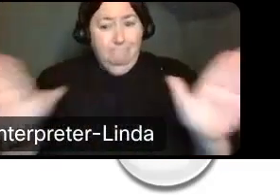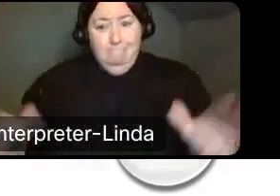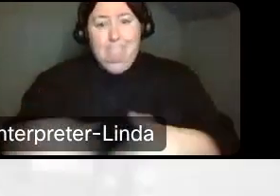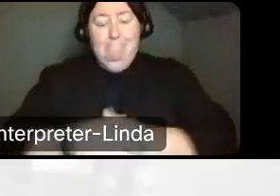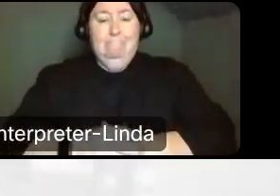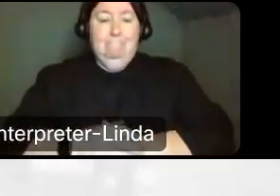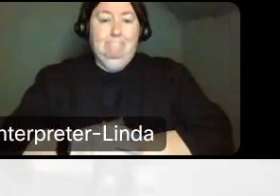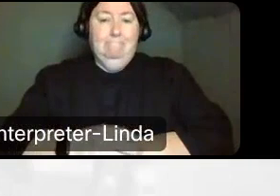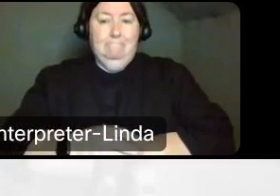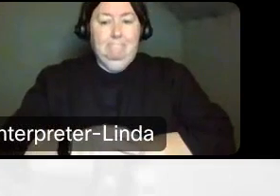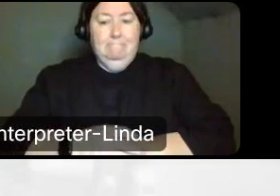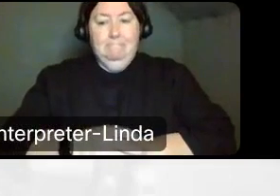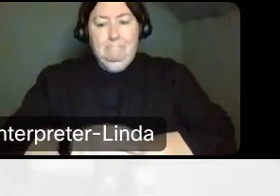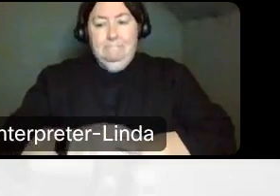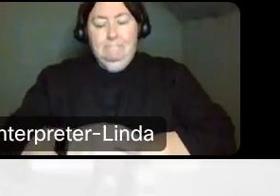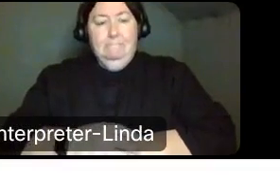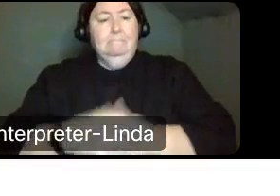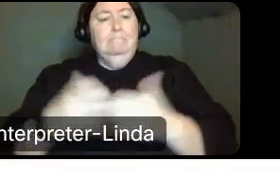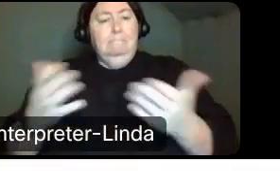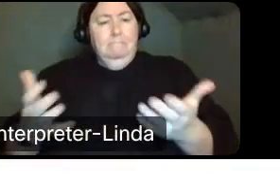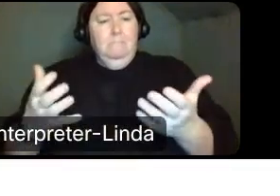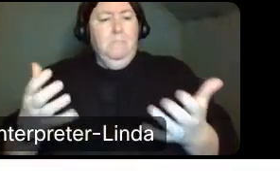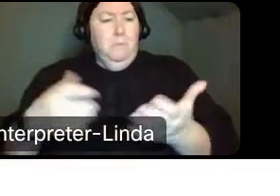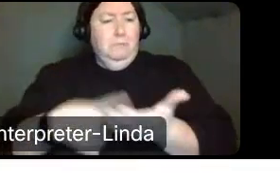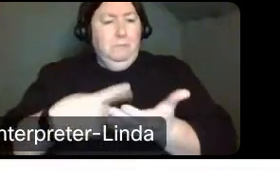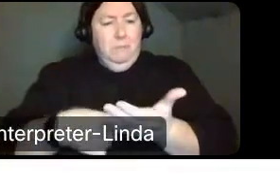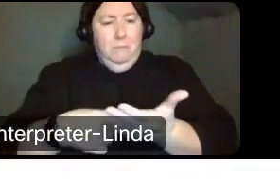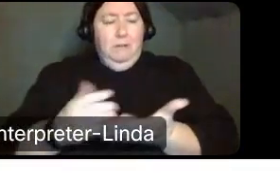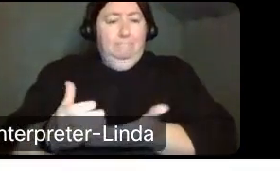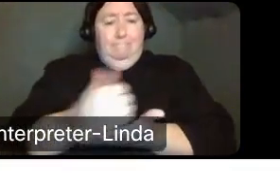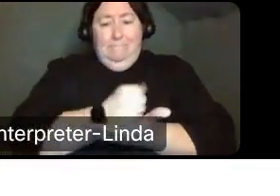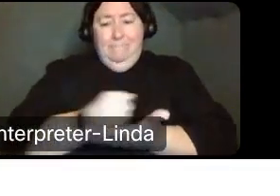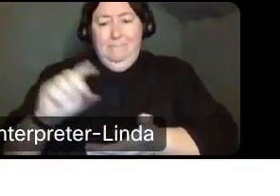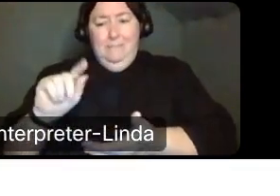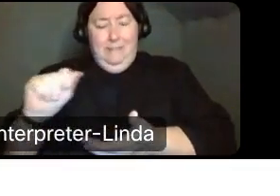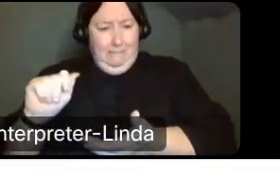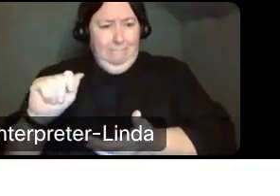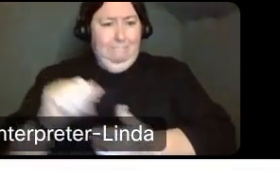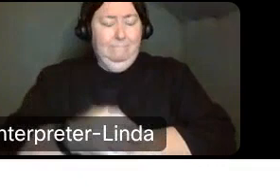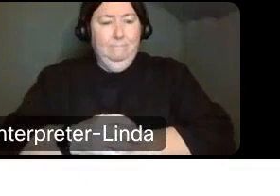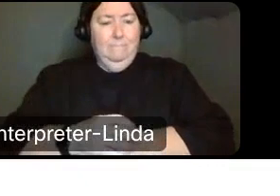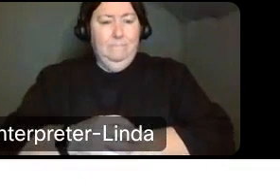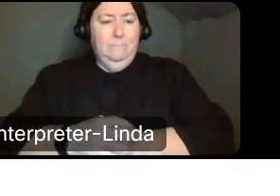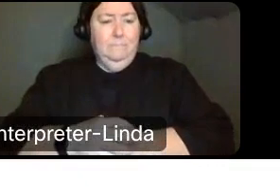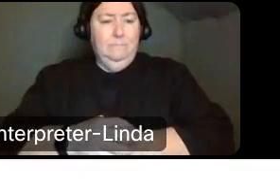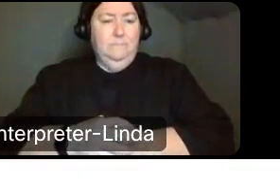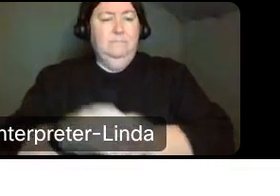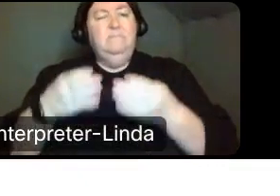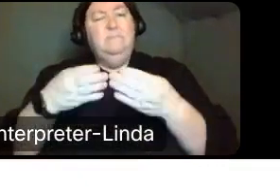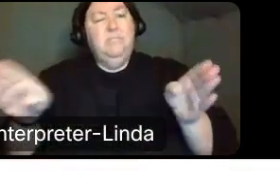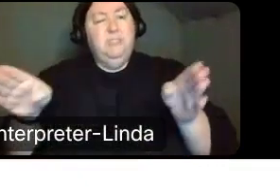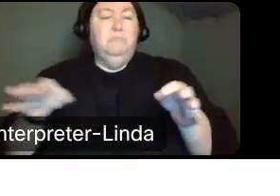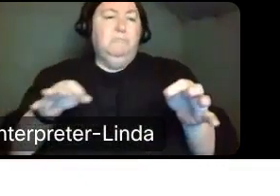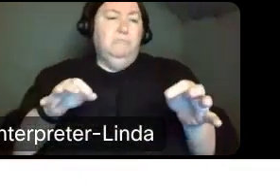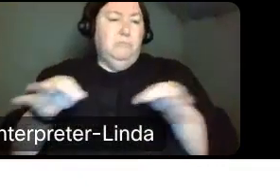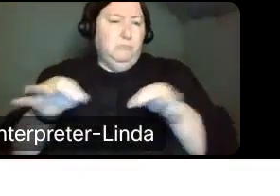So let's talk a little bit about the data collection. broad instructions. This